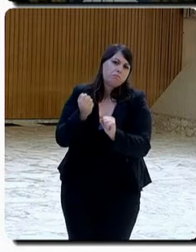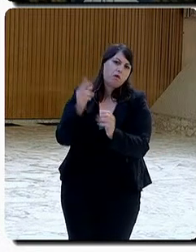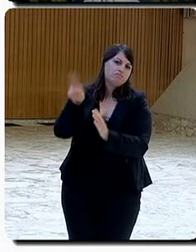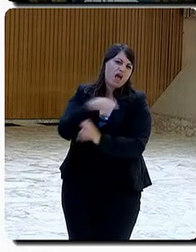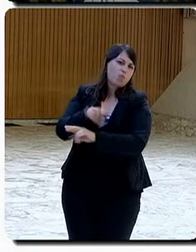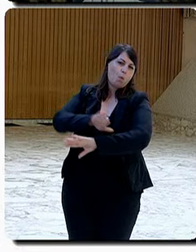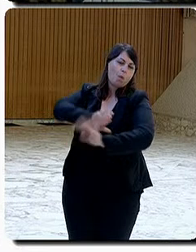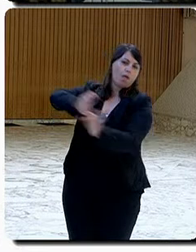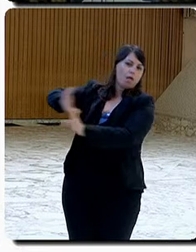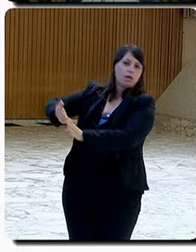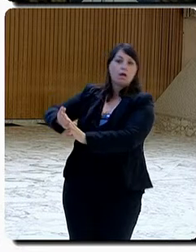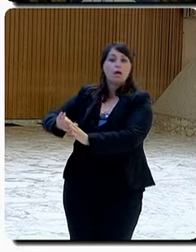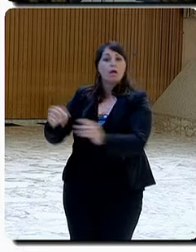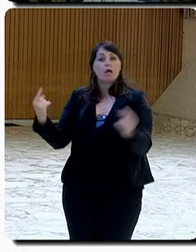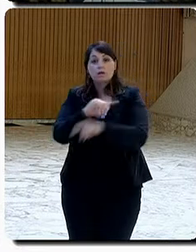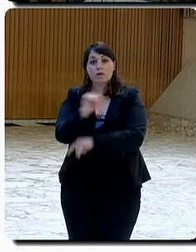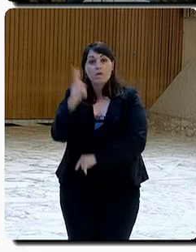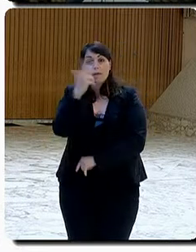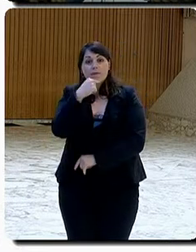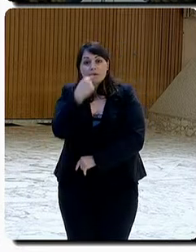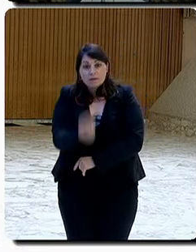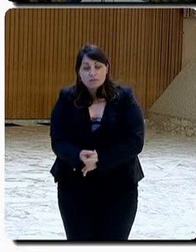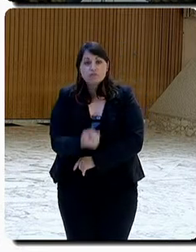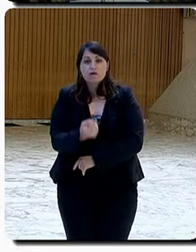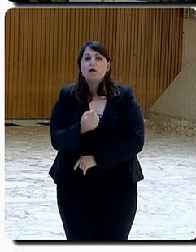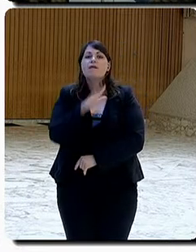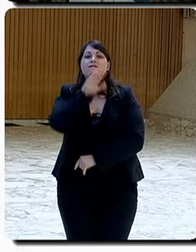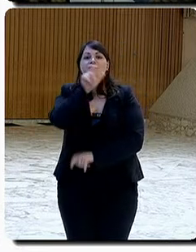and Anna as examples. The elderly